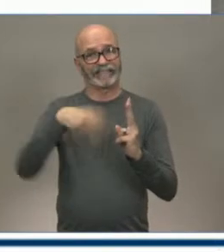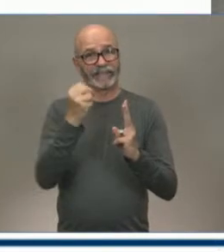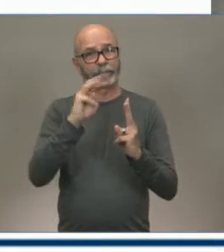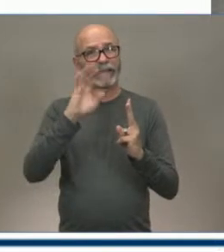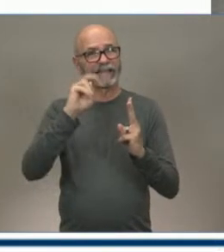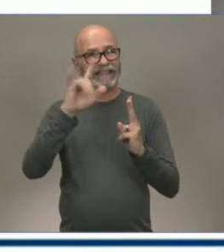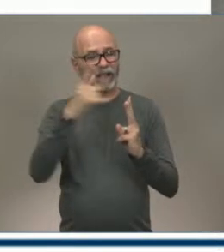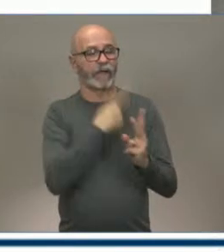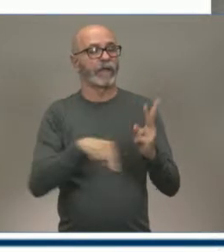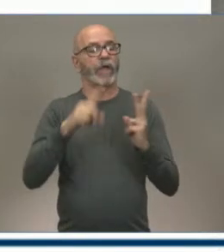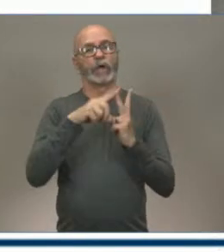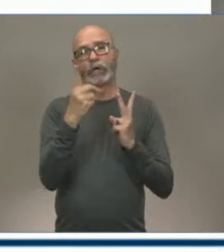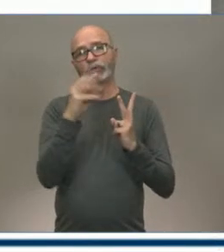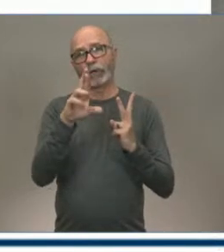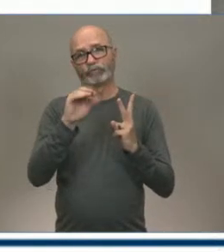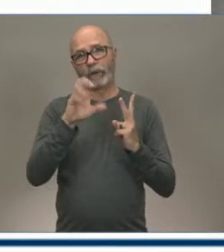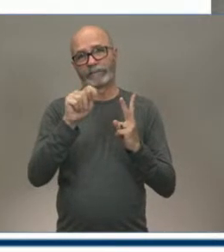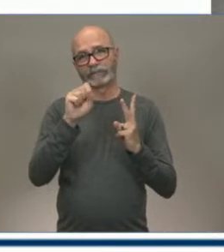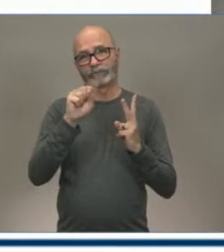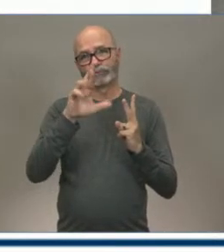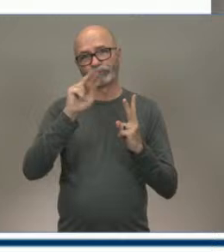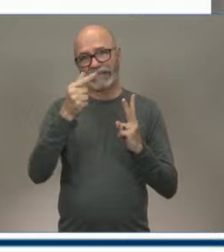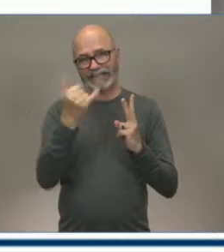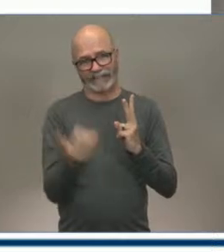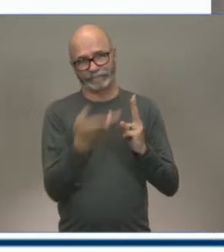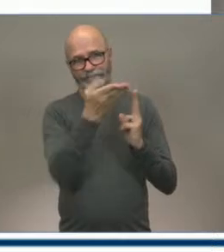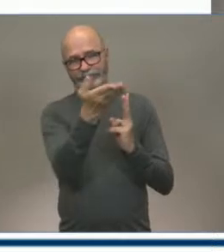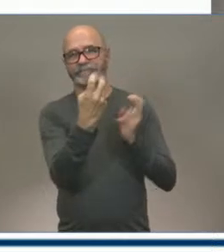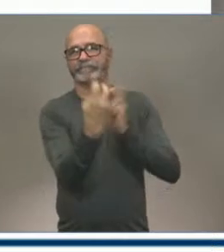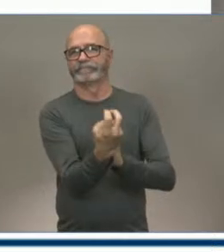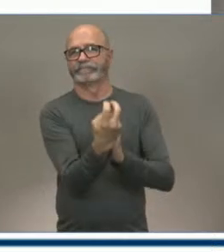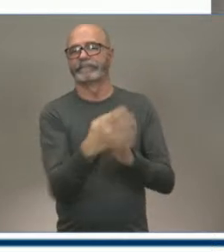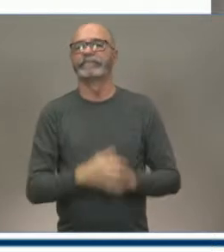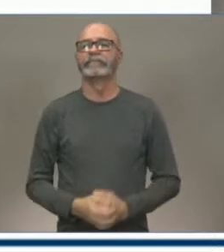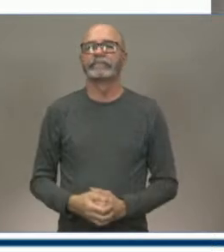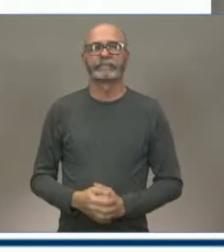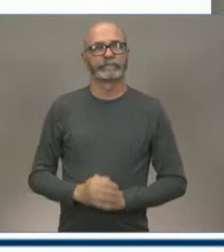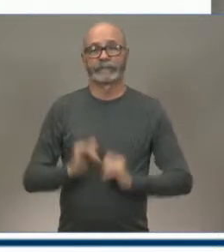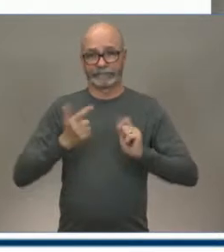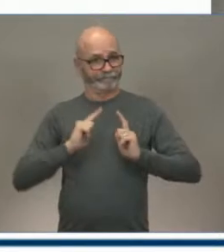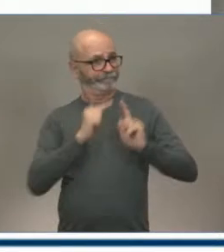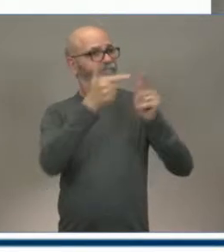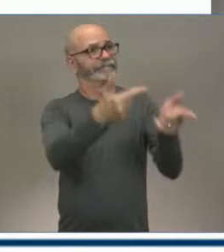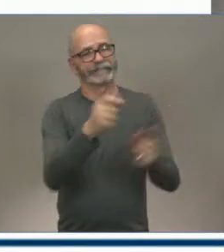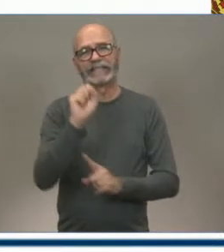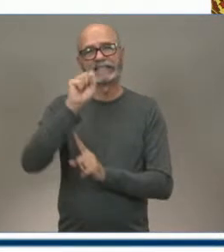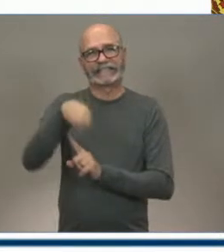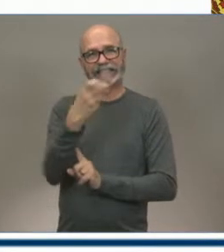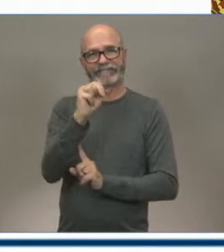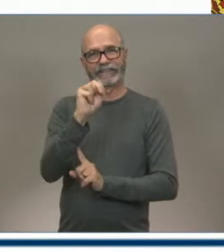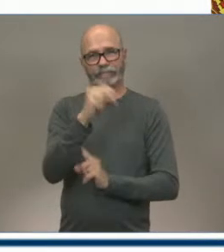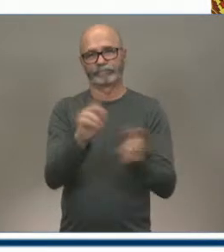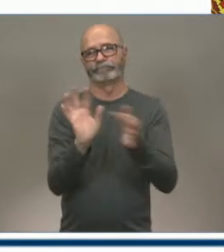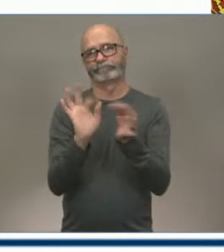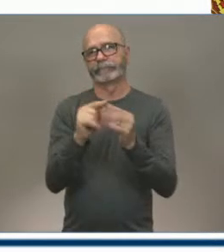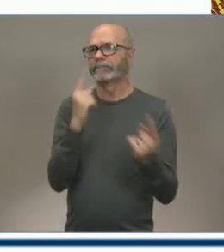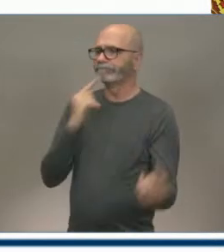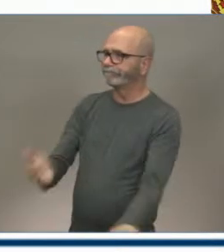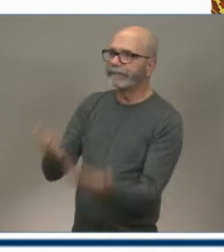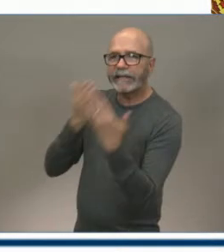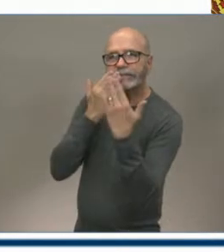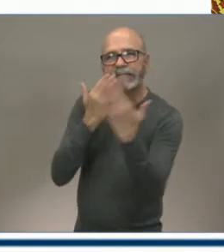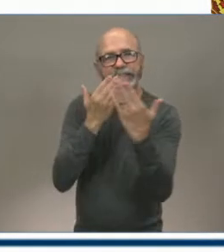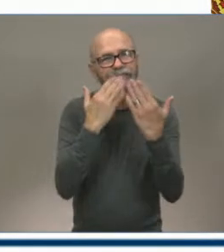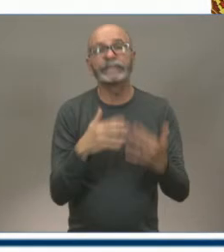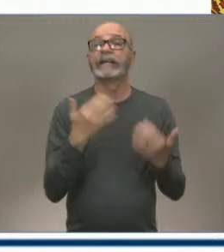of the Province of Nova Scotia, and Dr. Robert Strang, Chief Medical Officer of Health for Nova Scotia. Go ahead, Premier. Thank you, Tina. Today we're